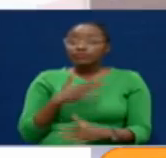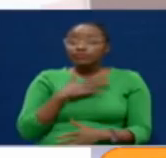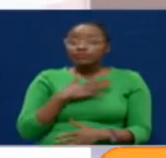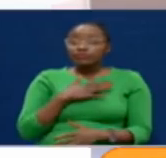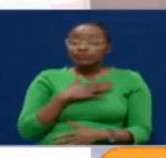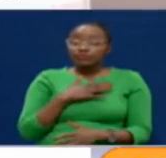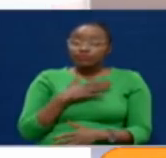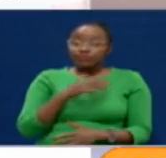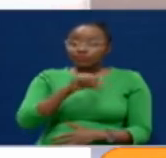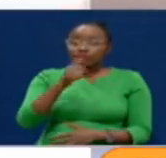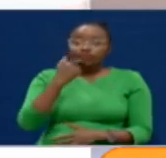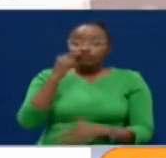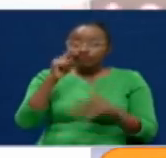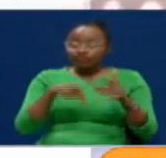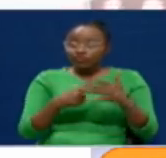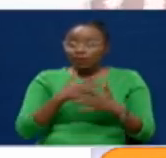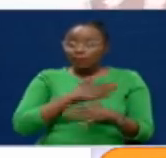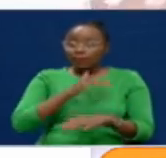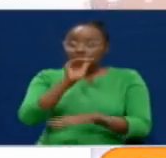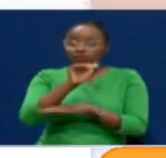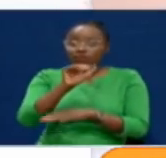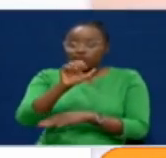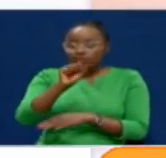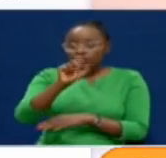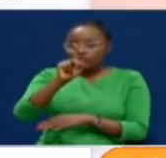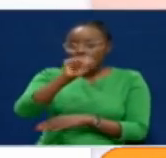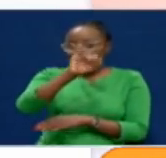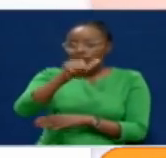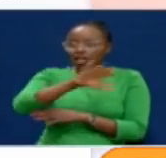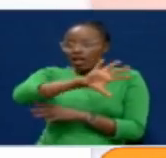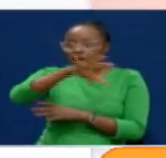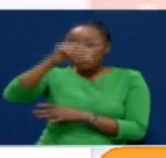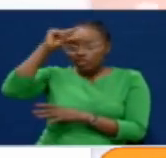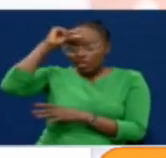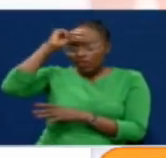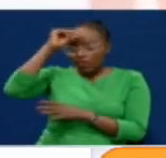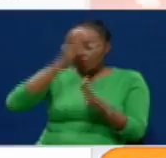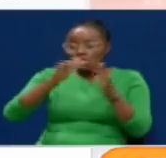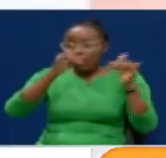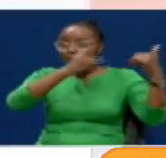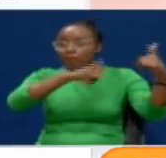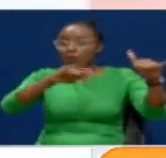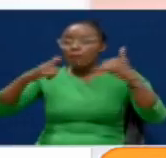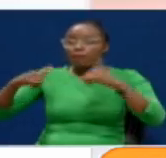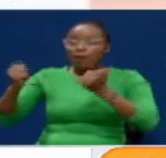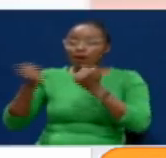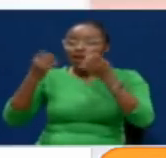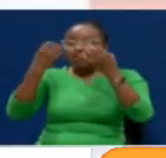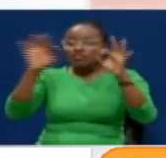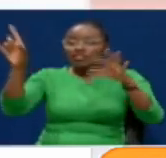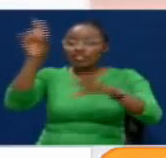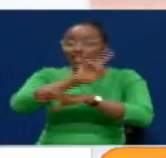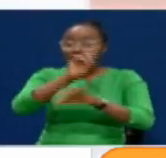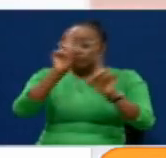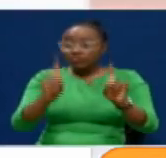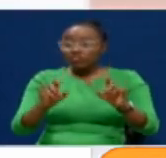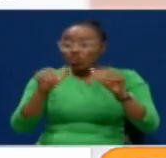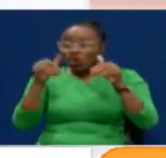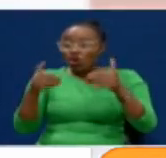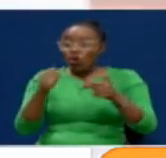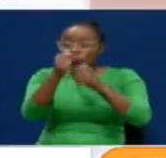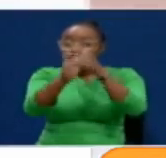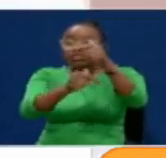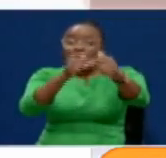Sunday 17. Please ask Sakaja if the county government still plans to implement the car-free days or the